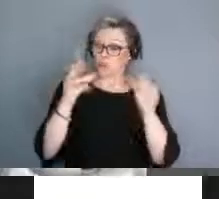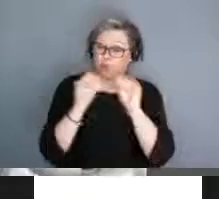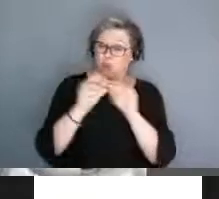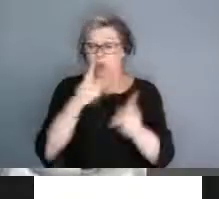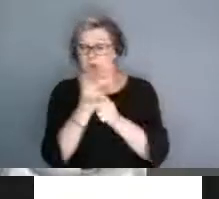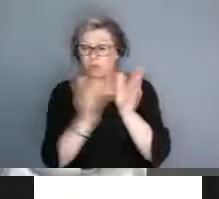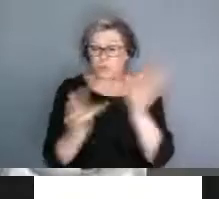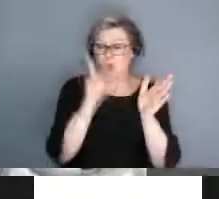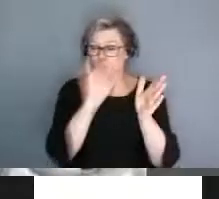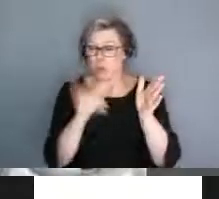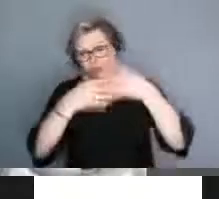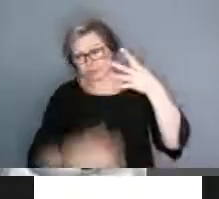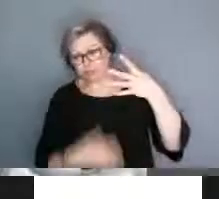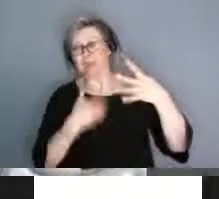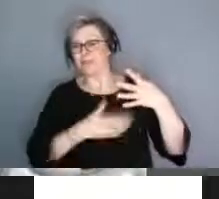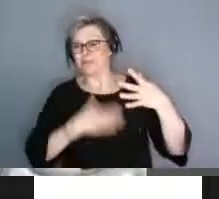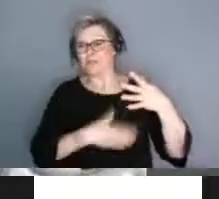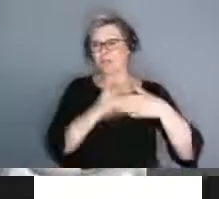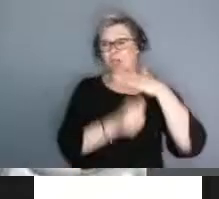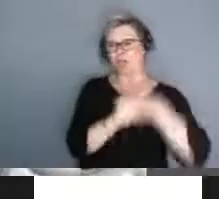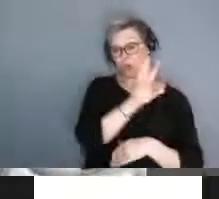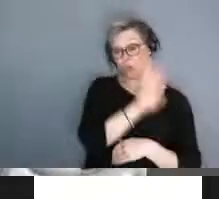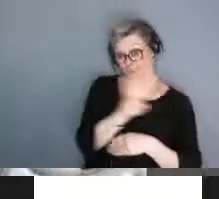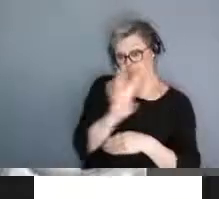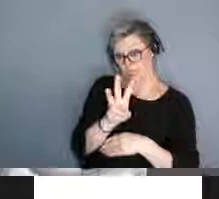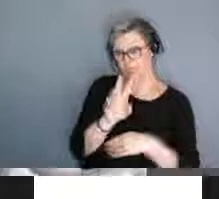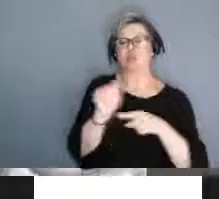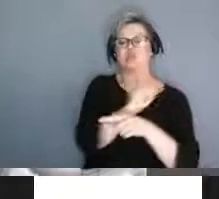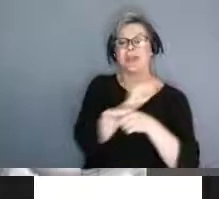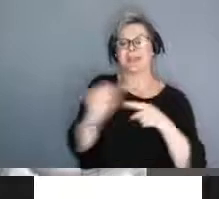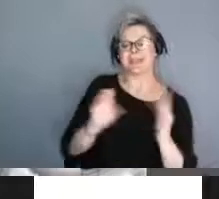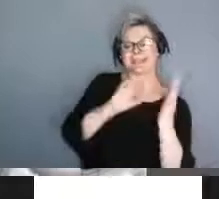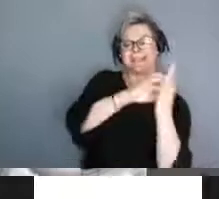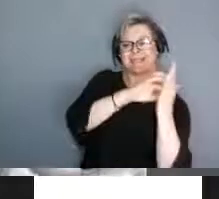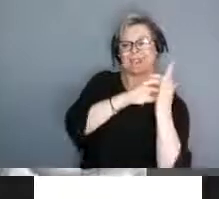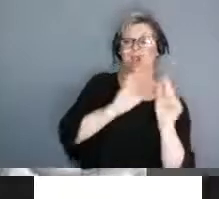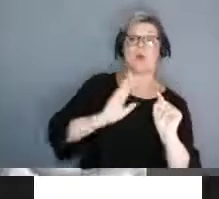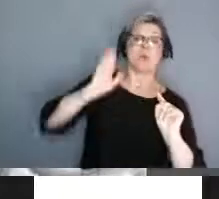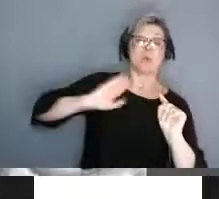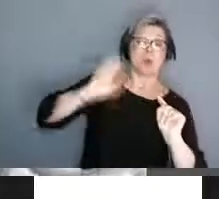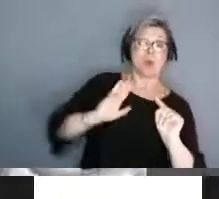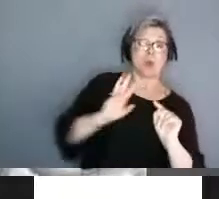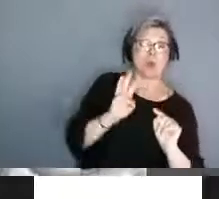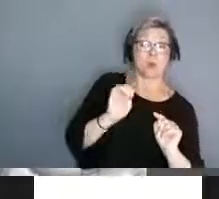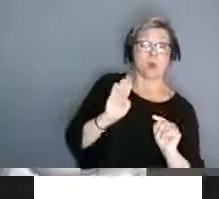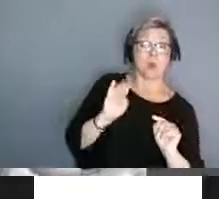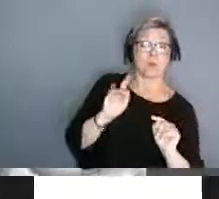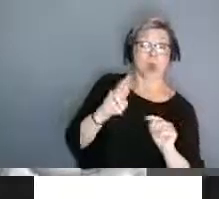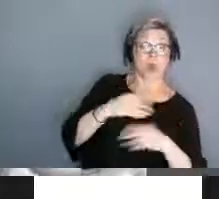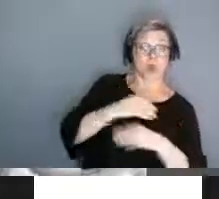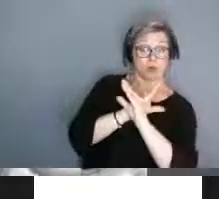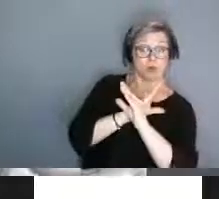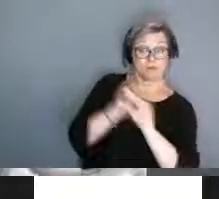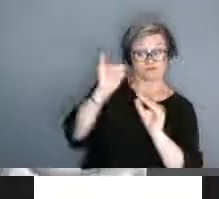our website and look under training section, and prior webinars where we've hosted many